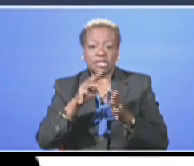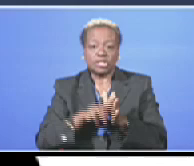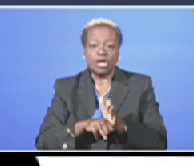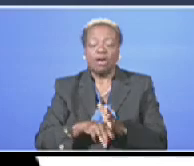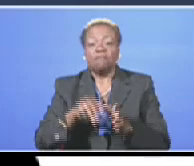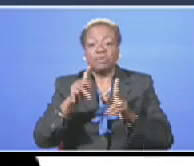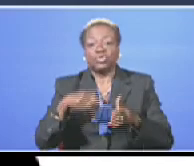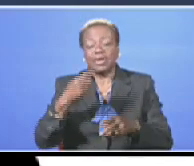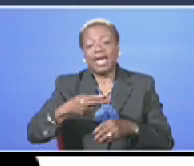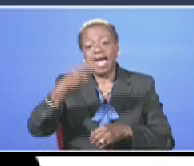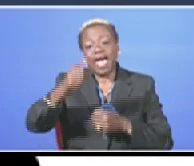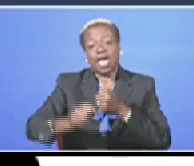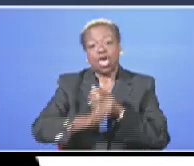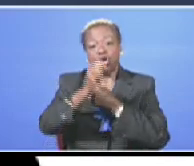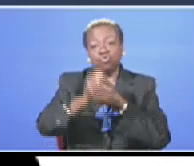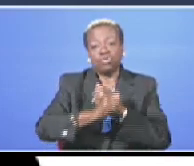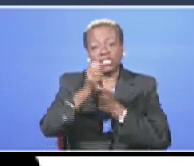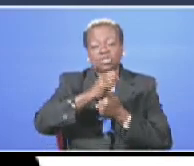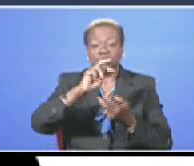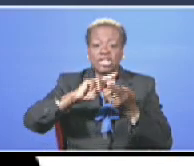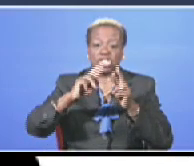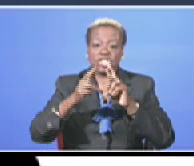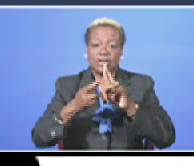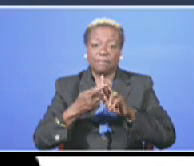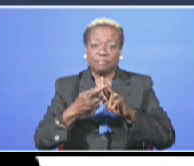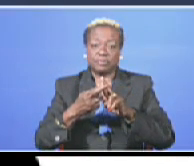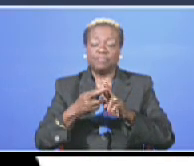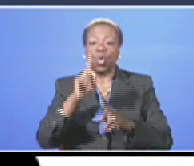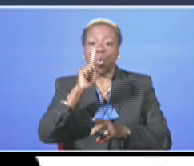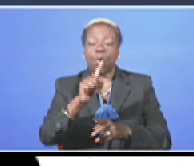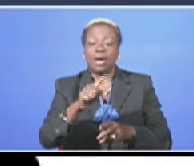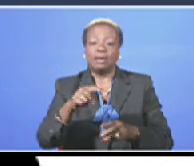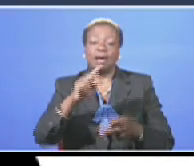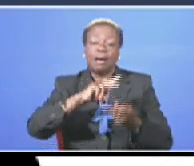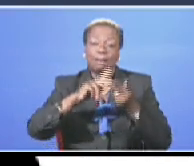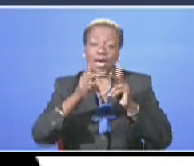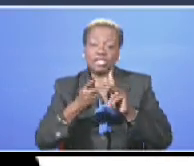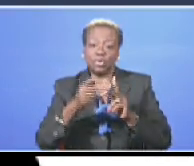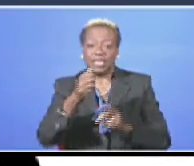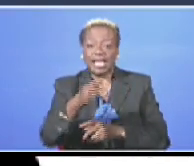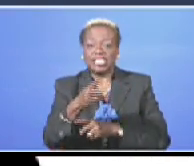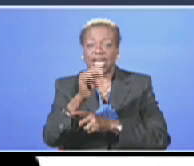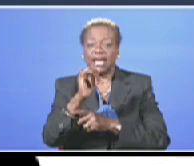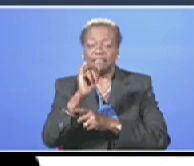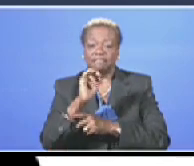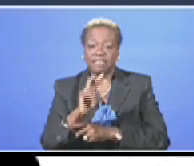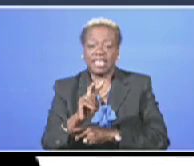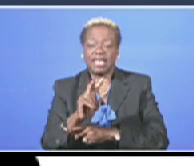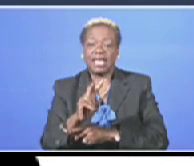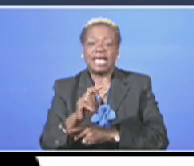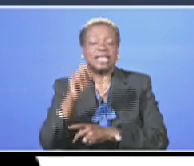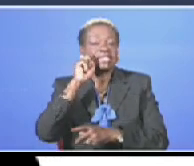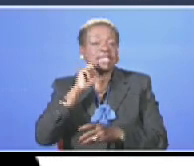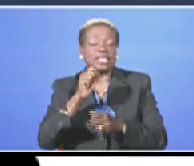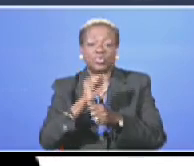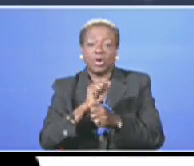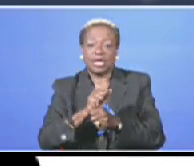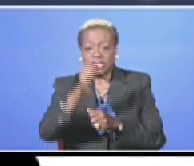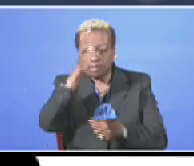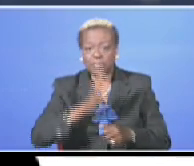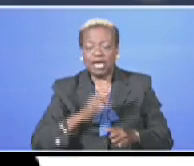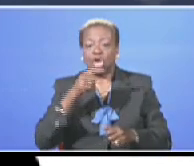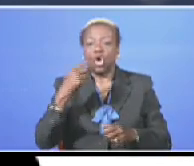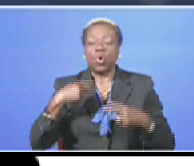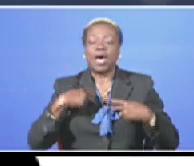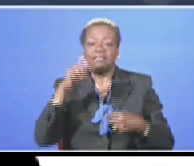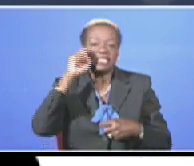relationships, that is, where there is one partner who is HIV positive, sex workers, men who have sex with men, or those involved with someone